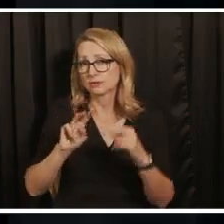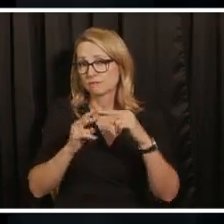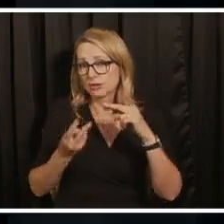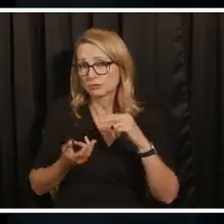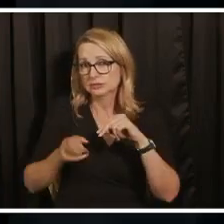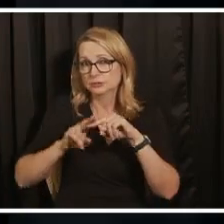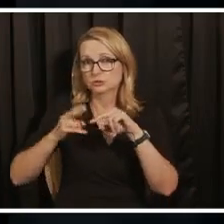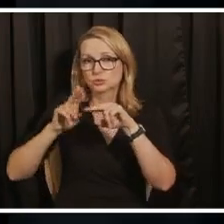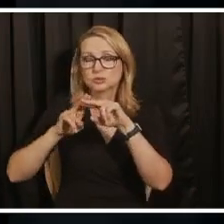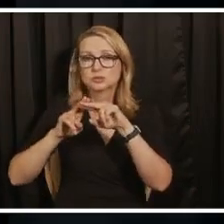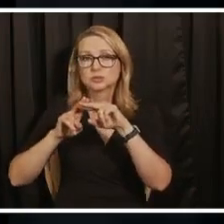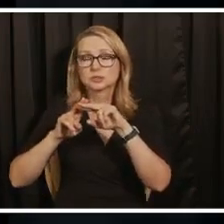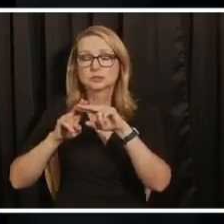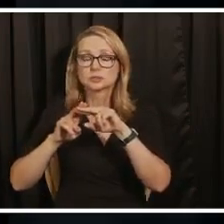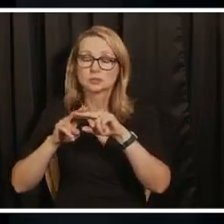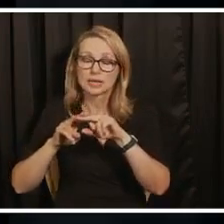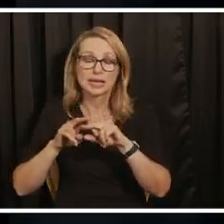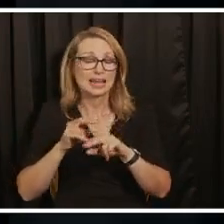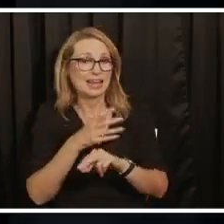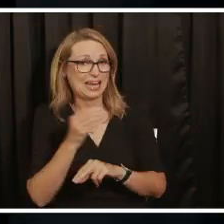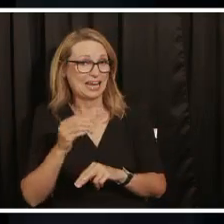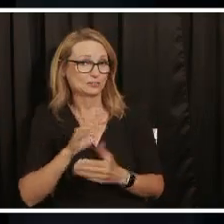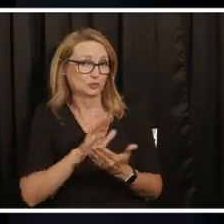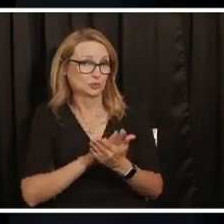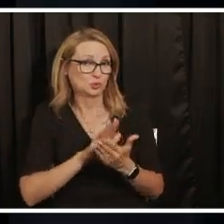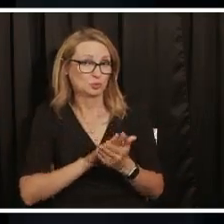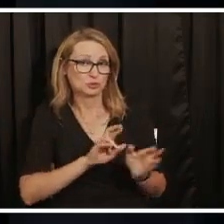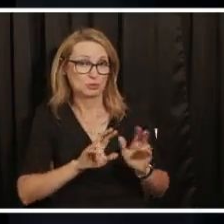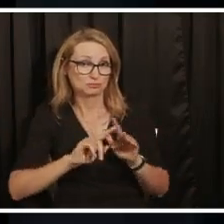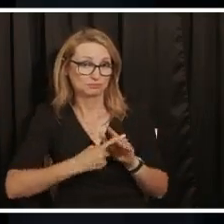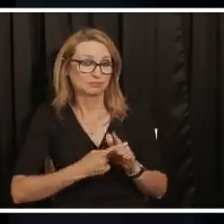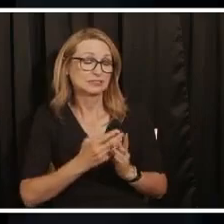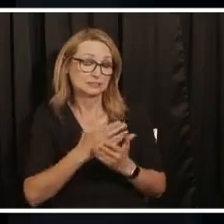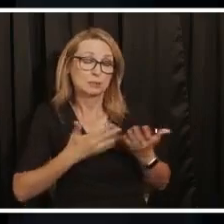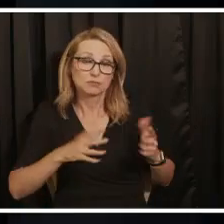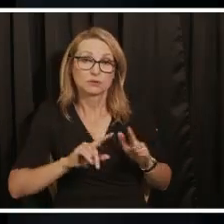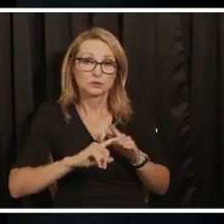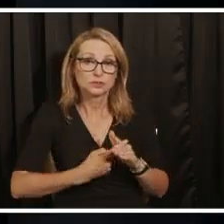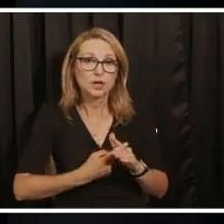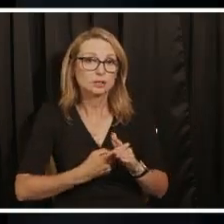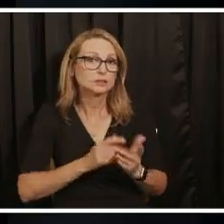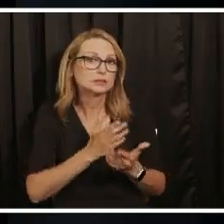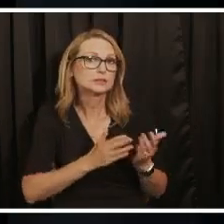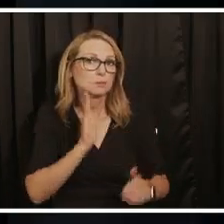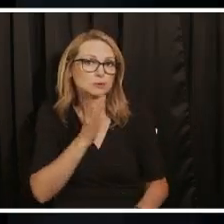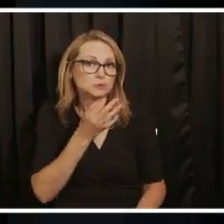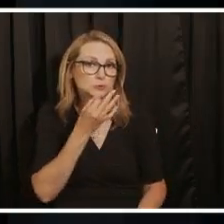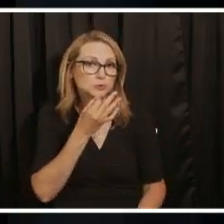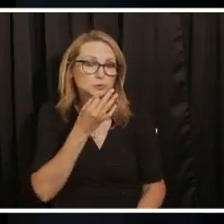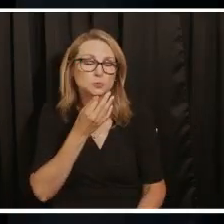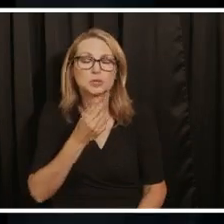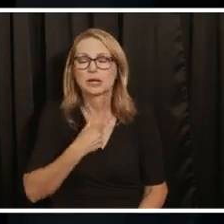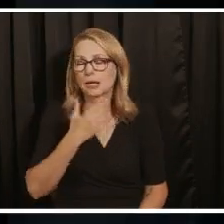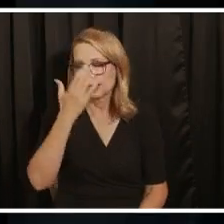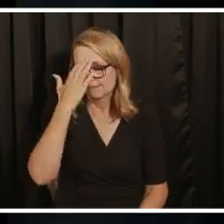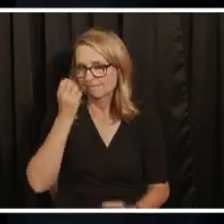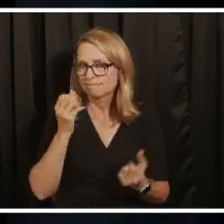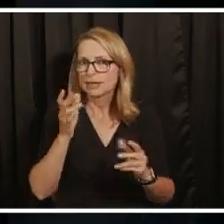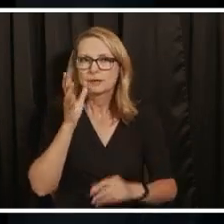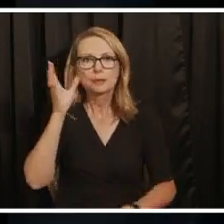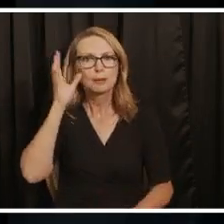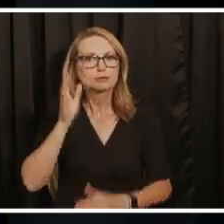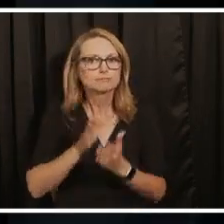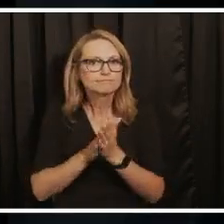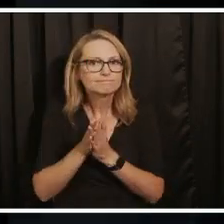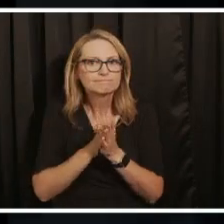schools have returned, are returning. Many parents and families are excited about the return to in-person learning. And they're